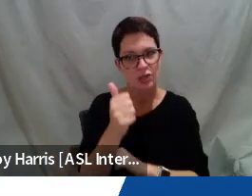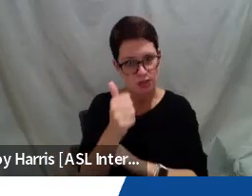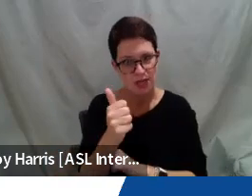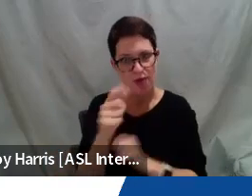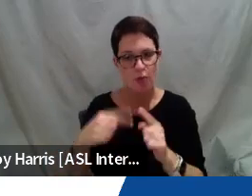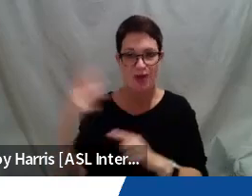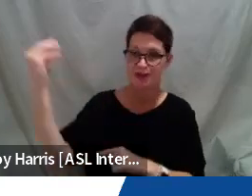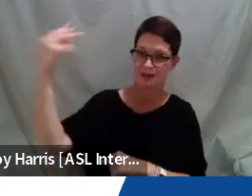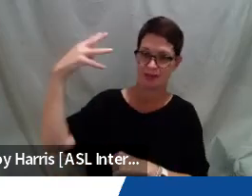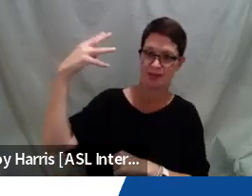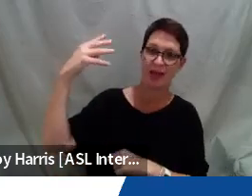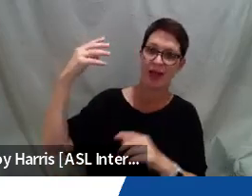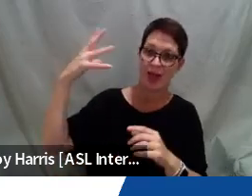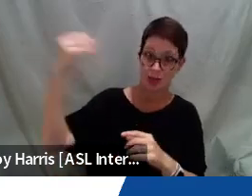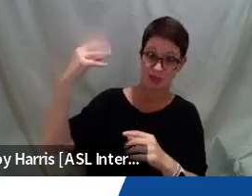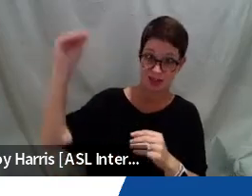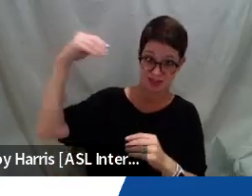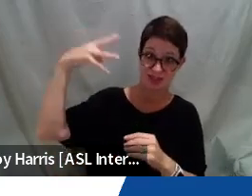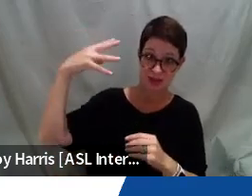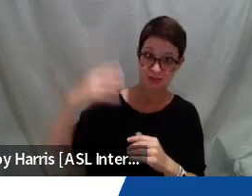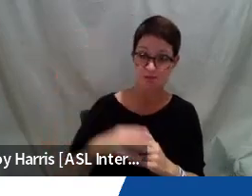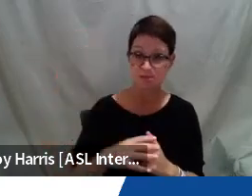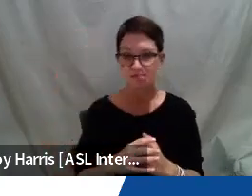being outside and in the sun.